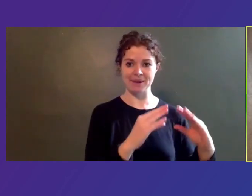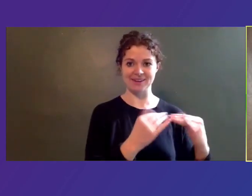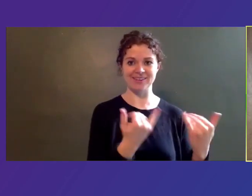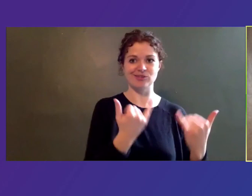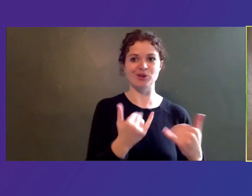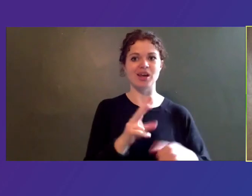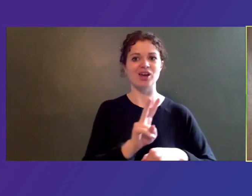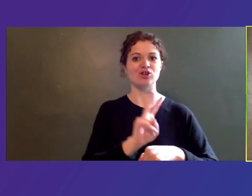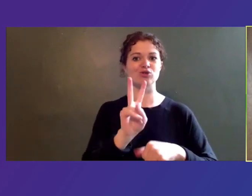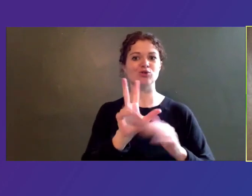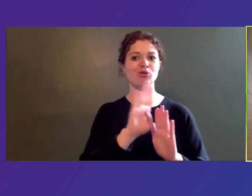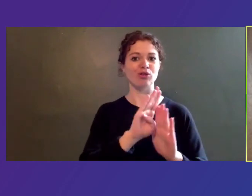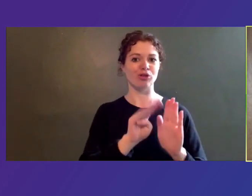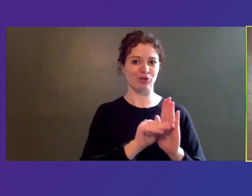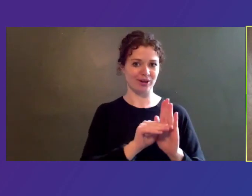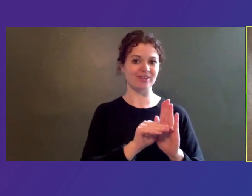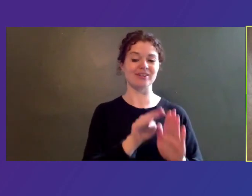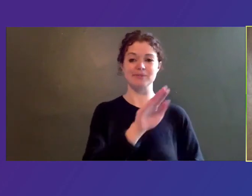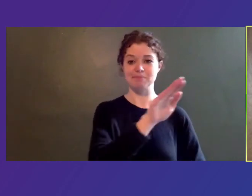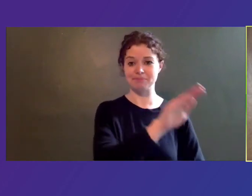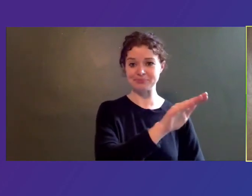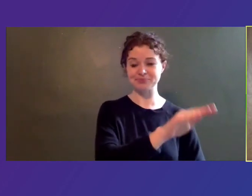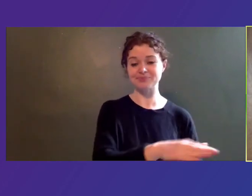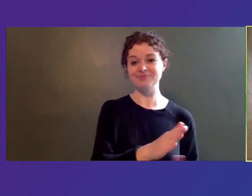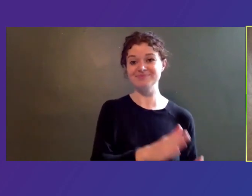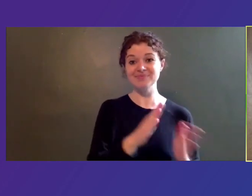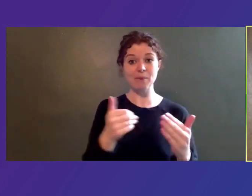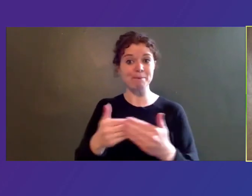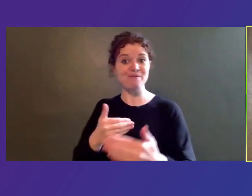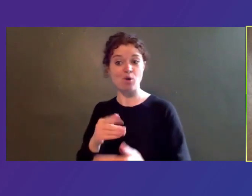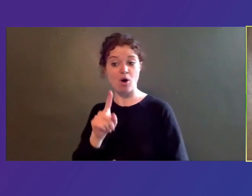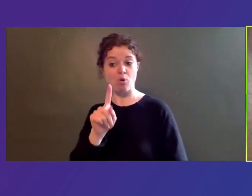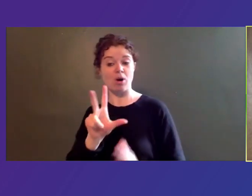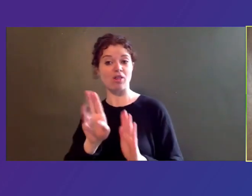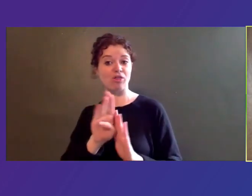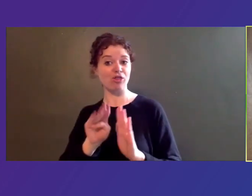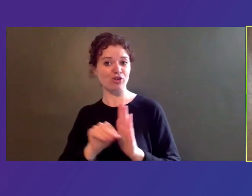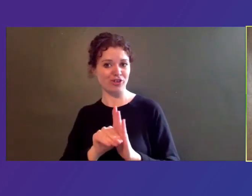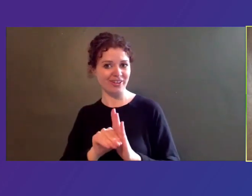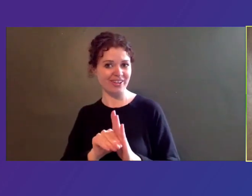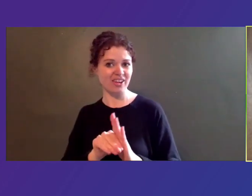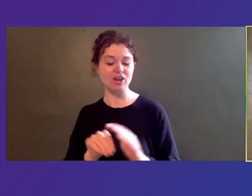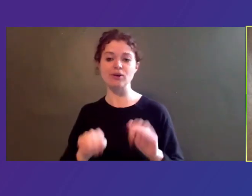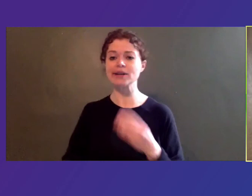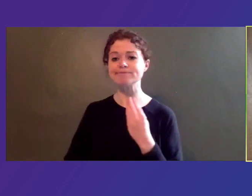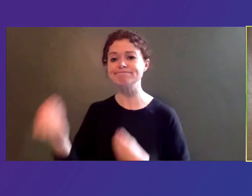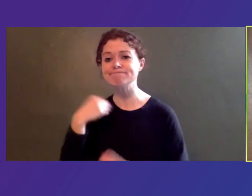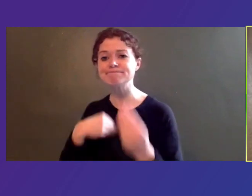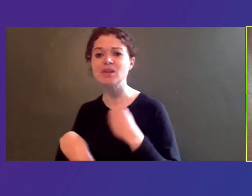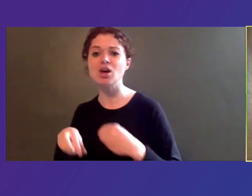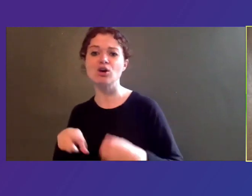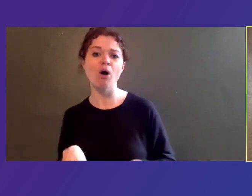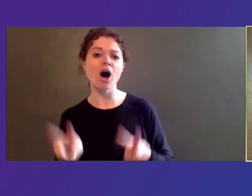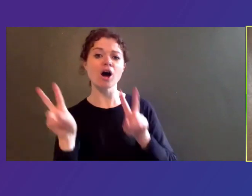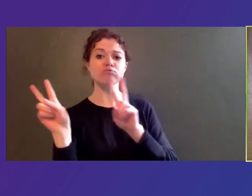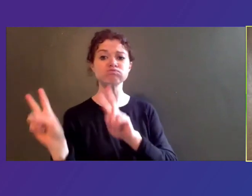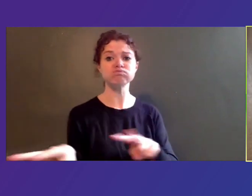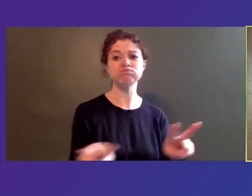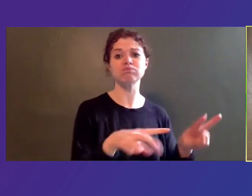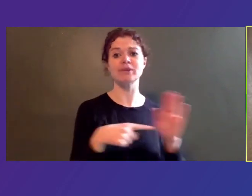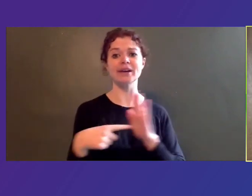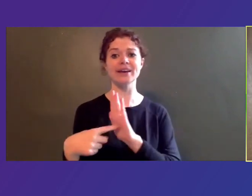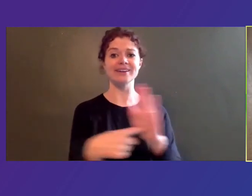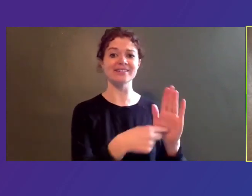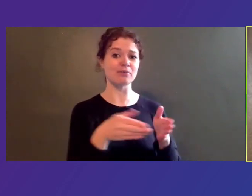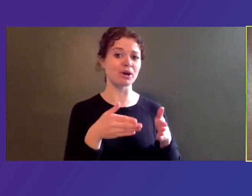p.m. Before that, at 1:30, you can take your lunch, or you can head over to the exhibitor hall for our last